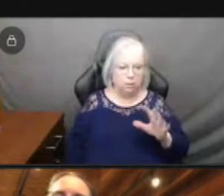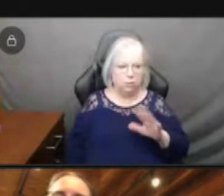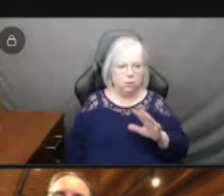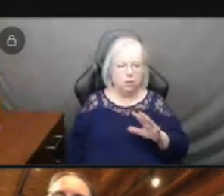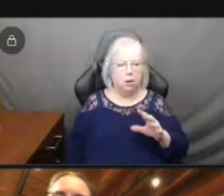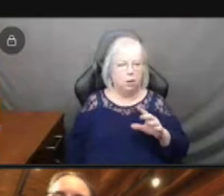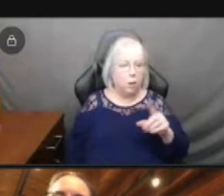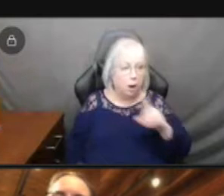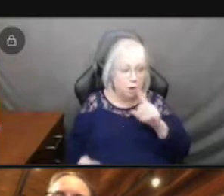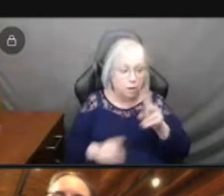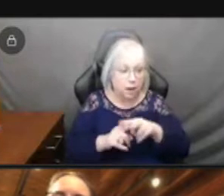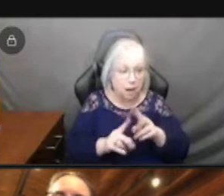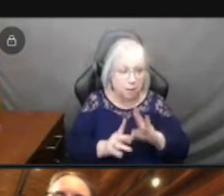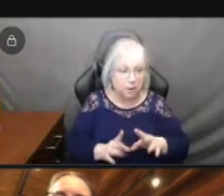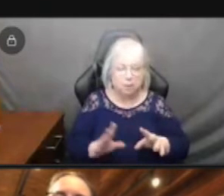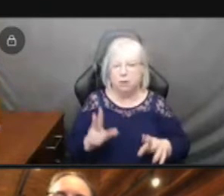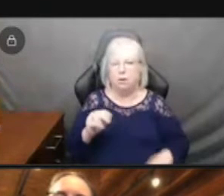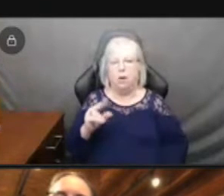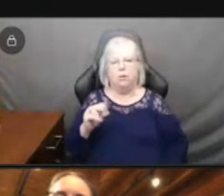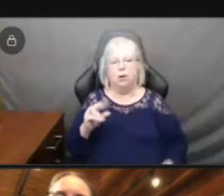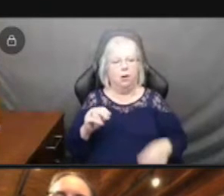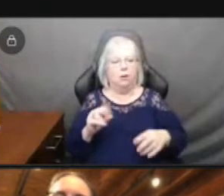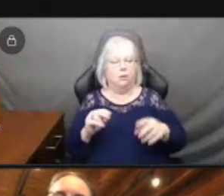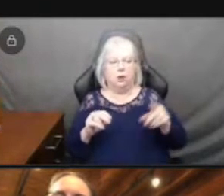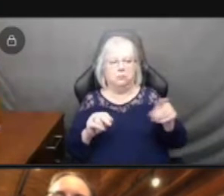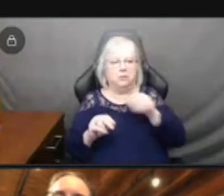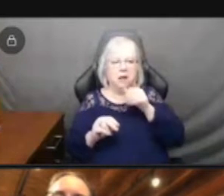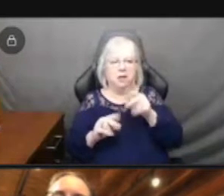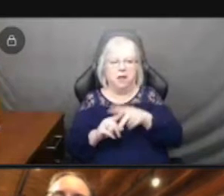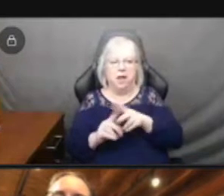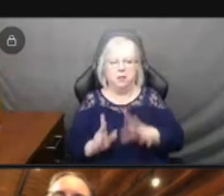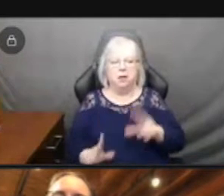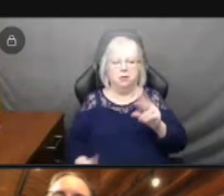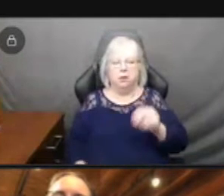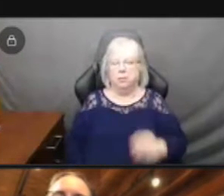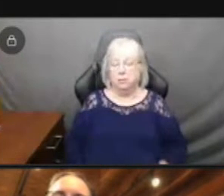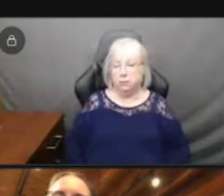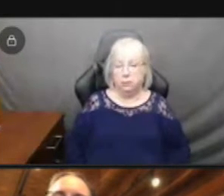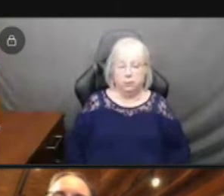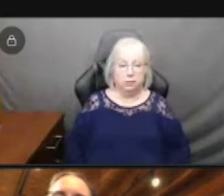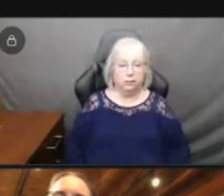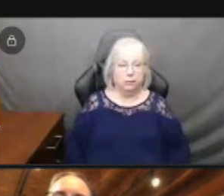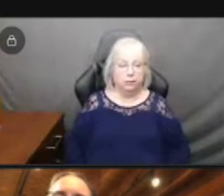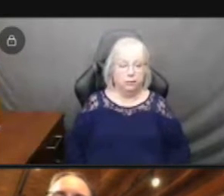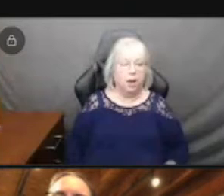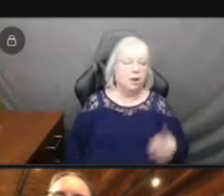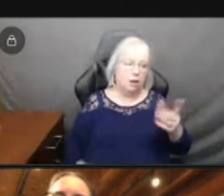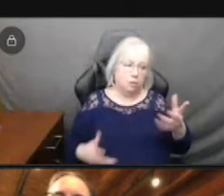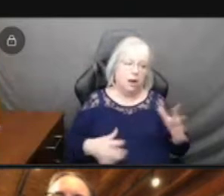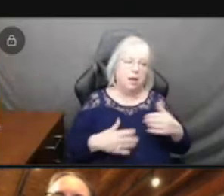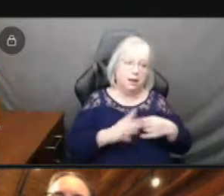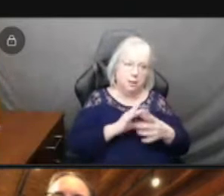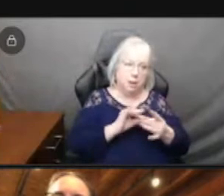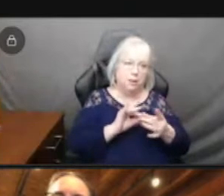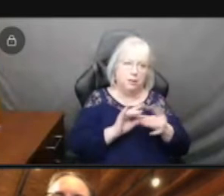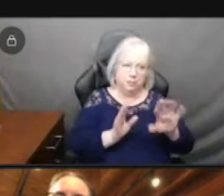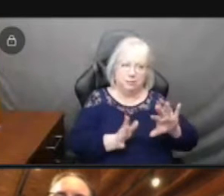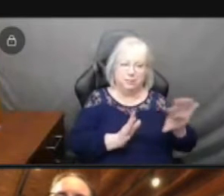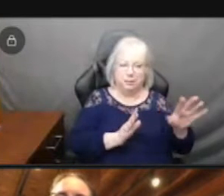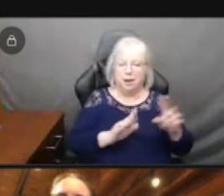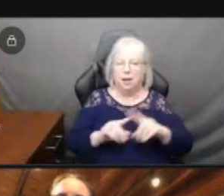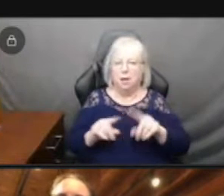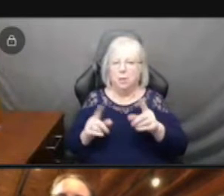sec, are you the applicant? I don't think. No, he's not the applicant. Yeah, you had your opportunity, but